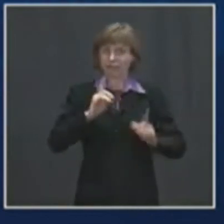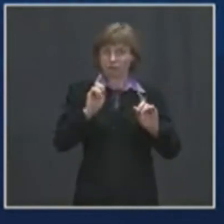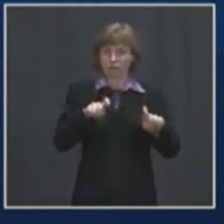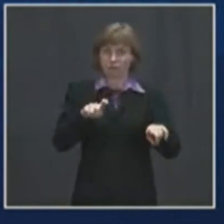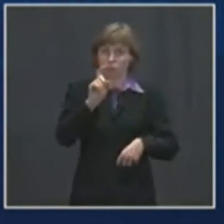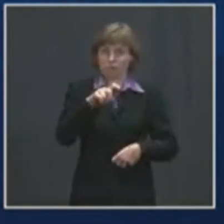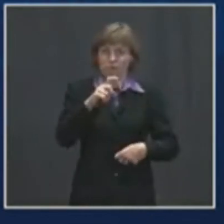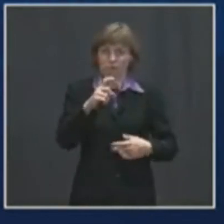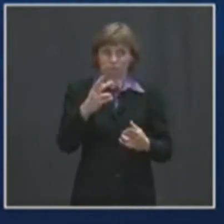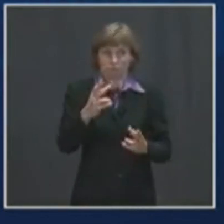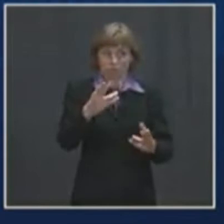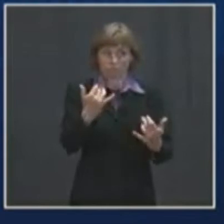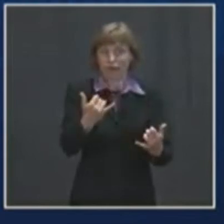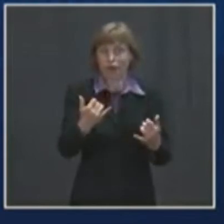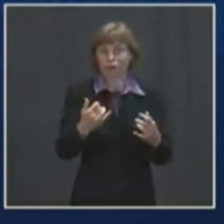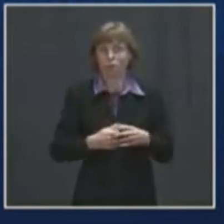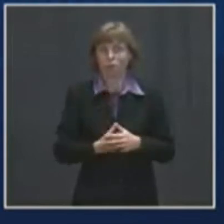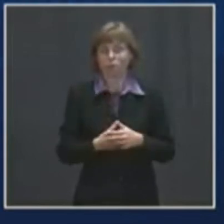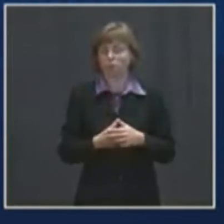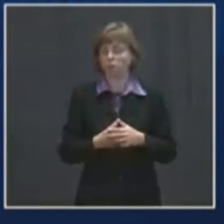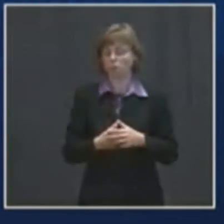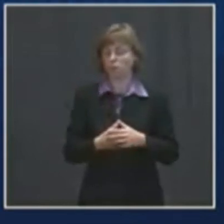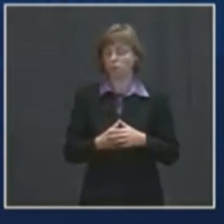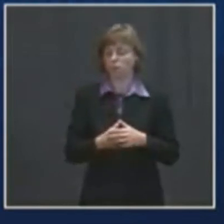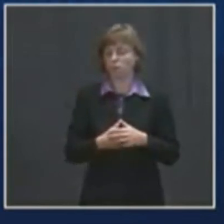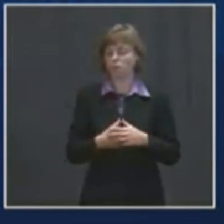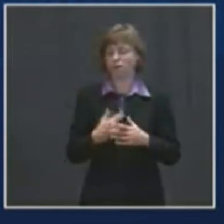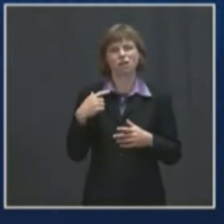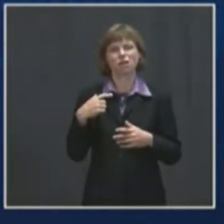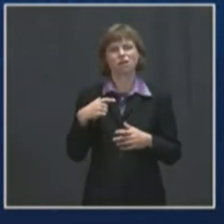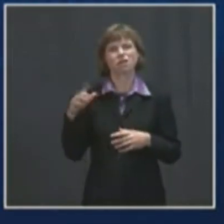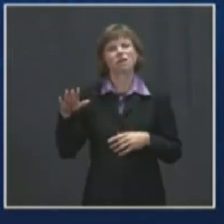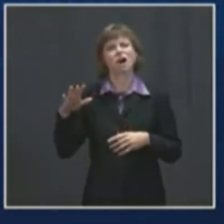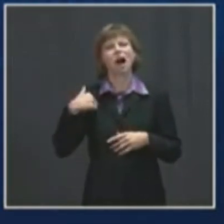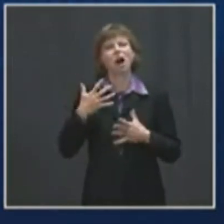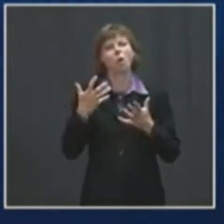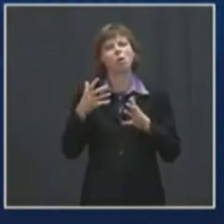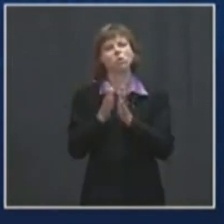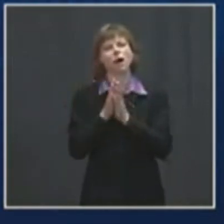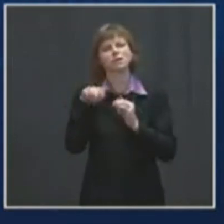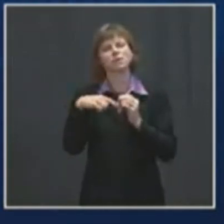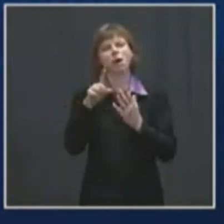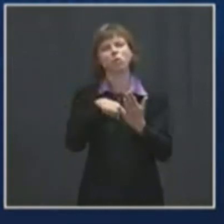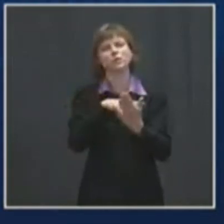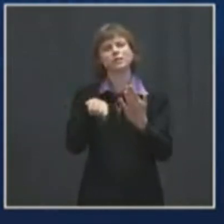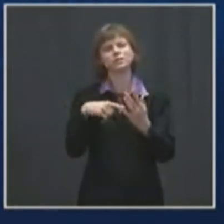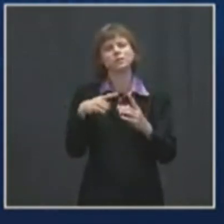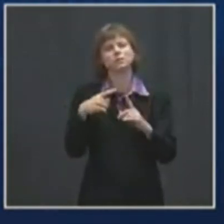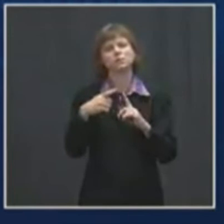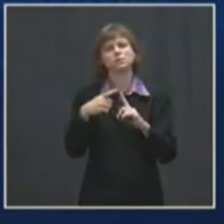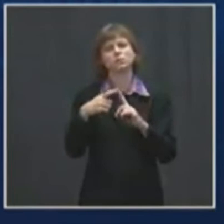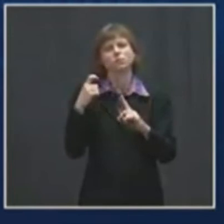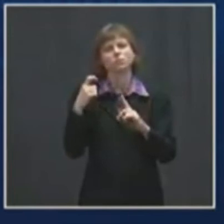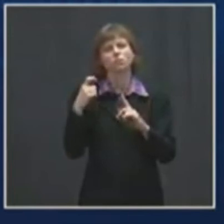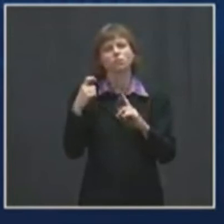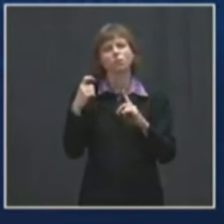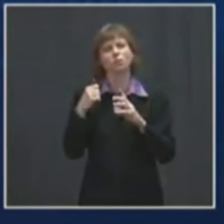being here. I want to ask you about some of the criticism by one of your former colleagues, Larry Summers, of course, former top